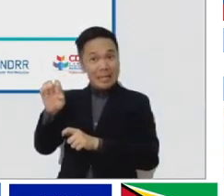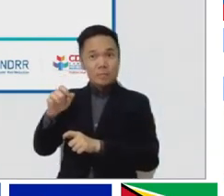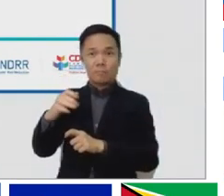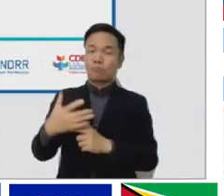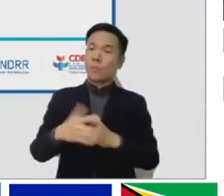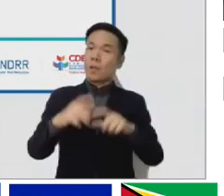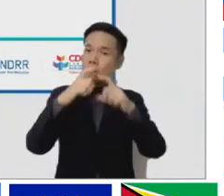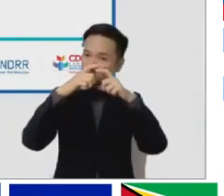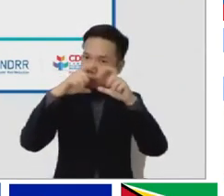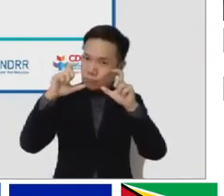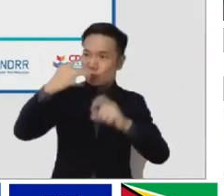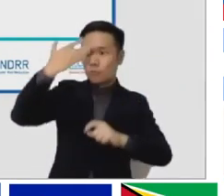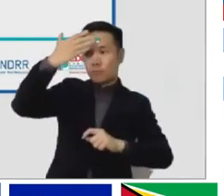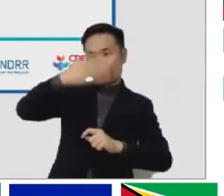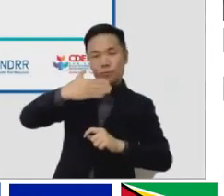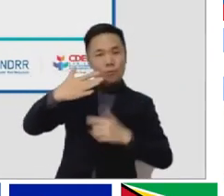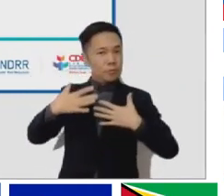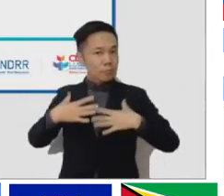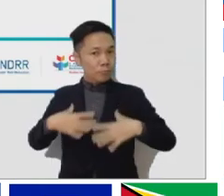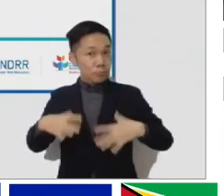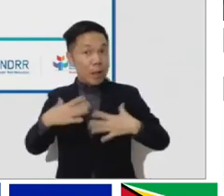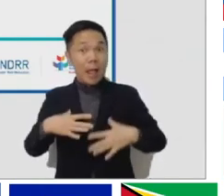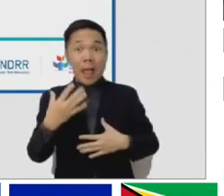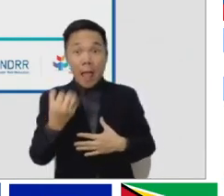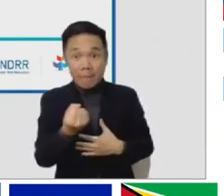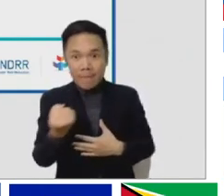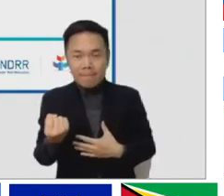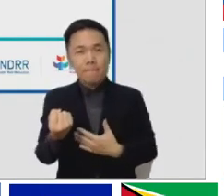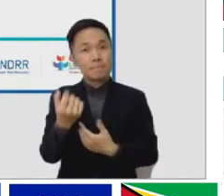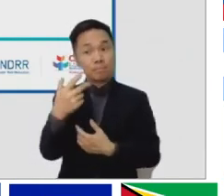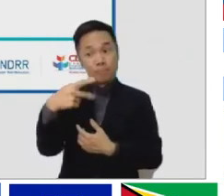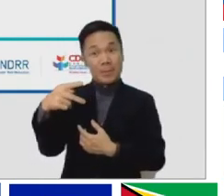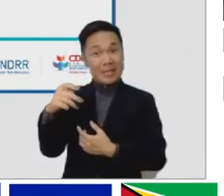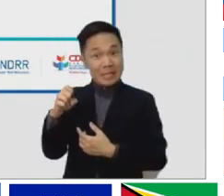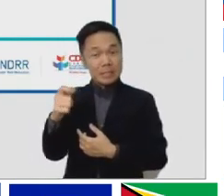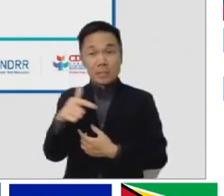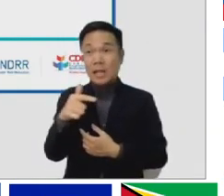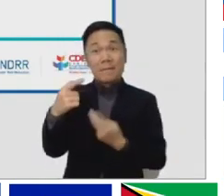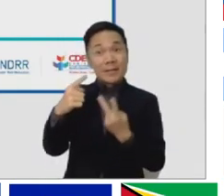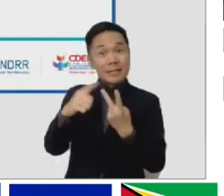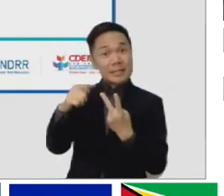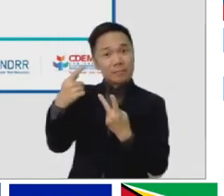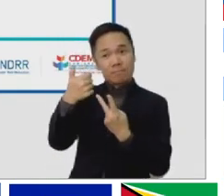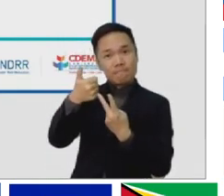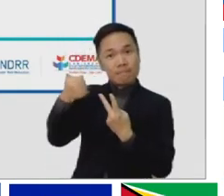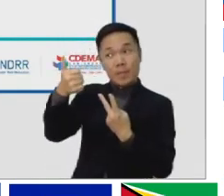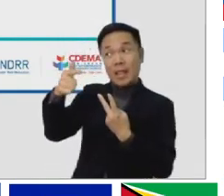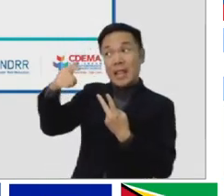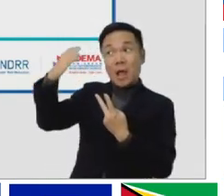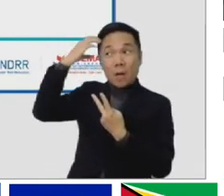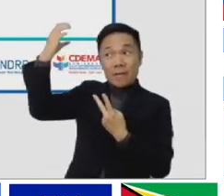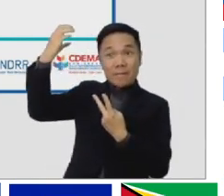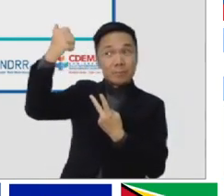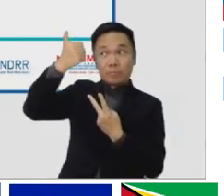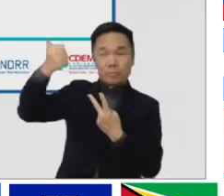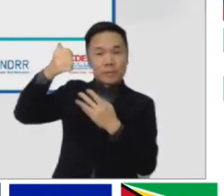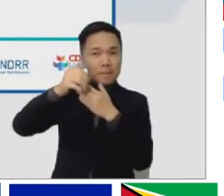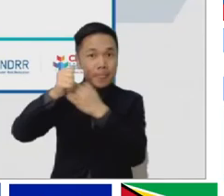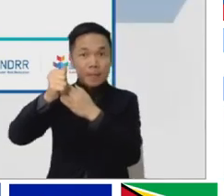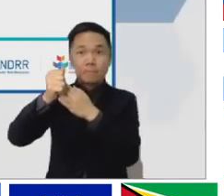also in keeping with the efforts of our political leadership to identify and leverage